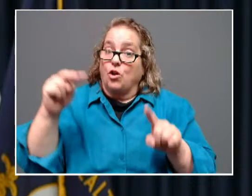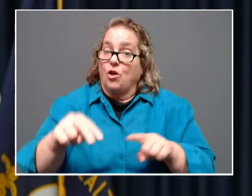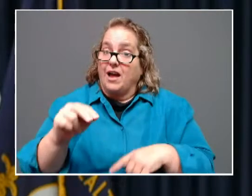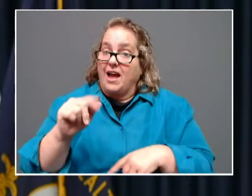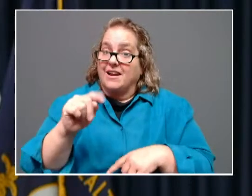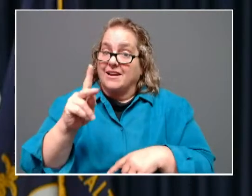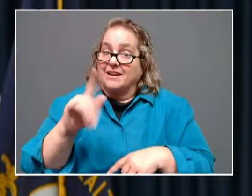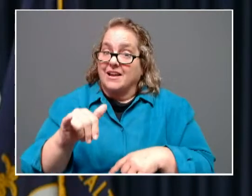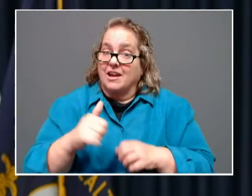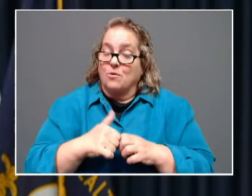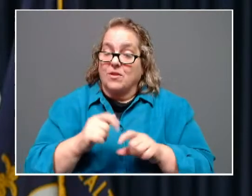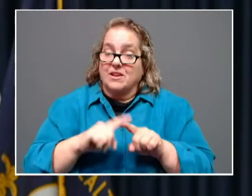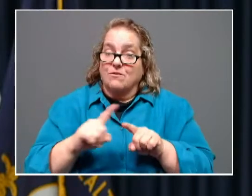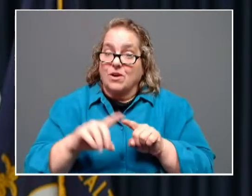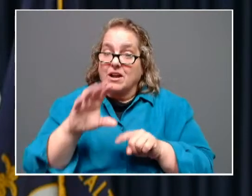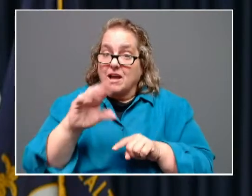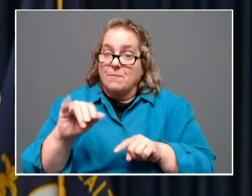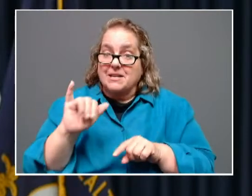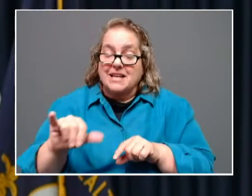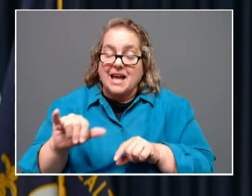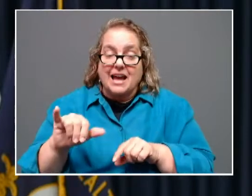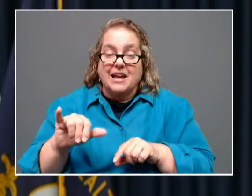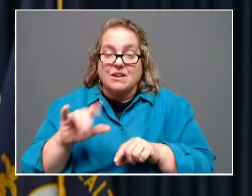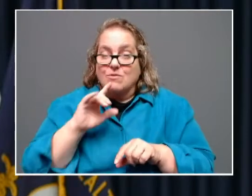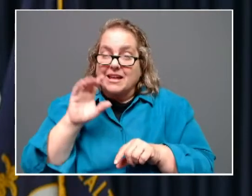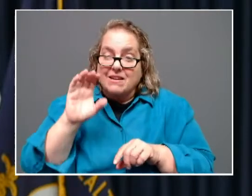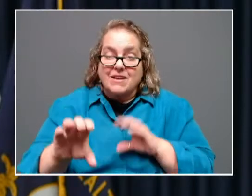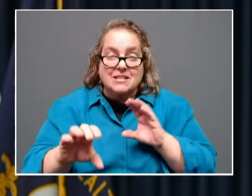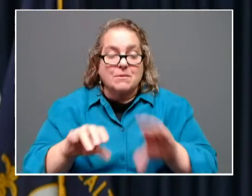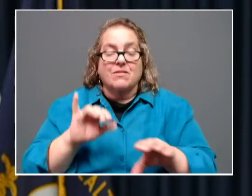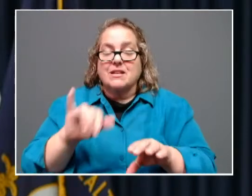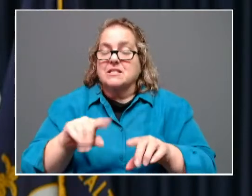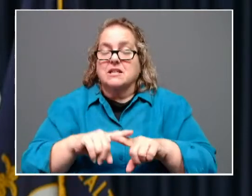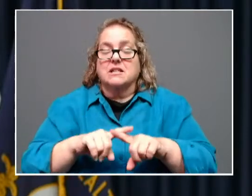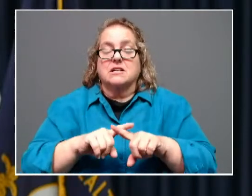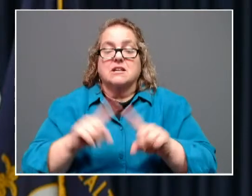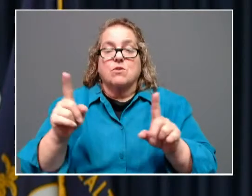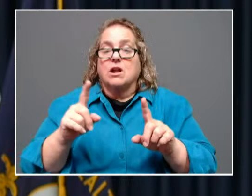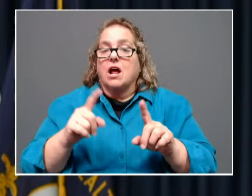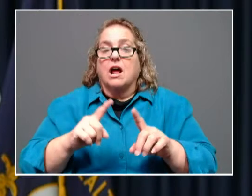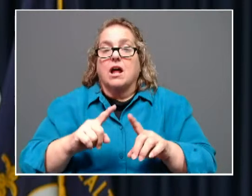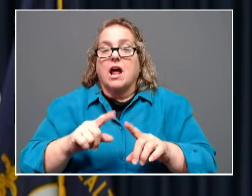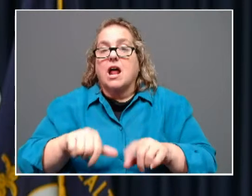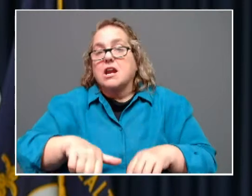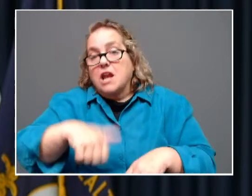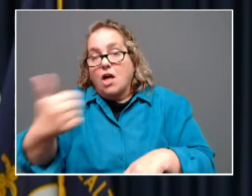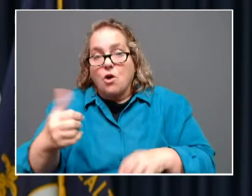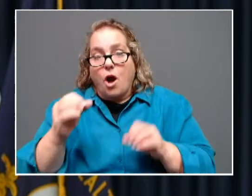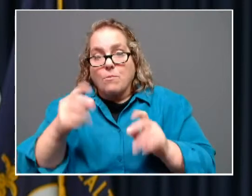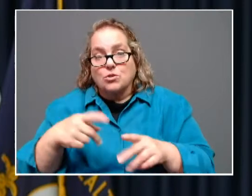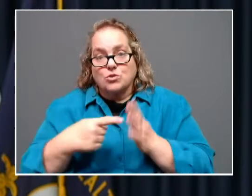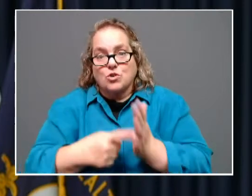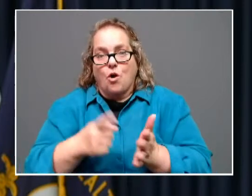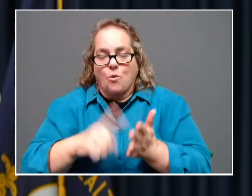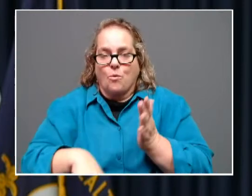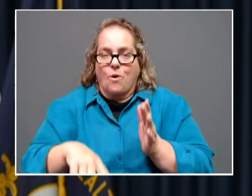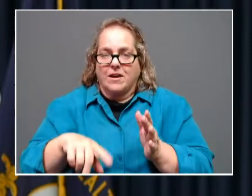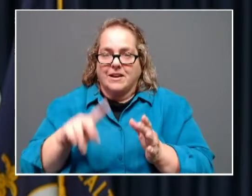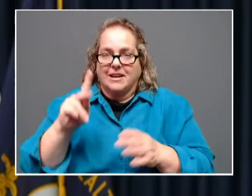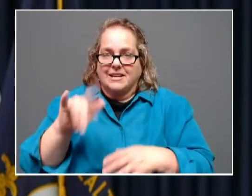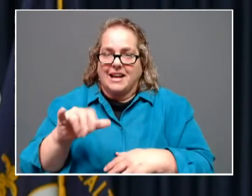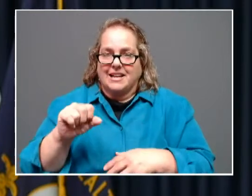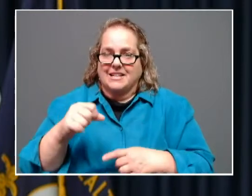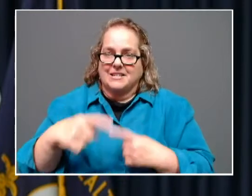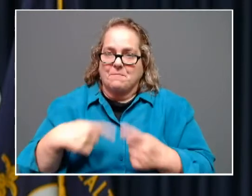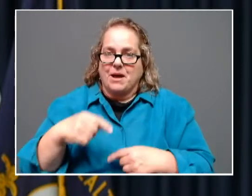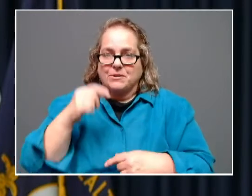companies that have been investing. This is just going to be another opportunity to show what Team Kentucky is all about. Christian